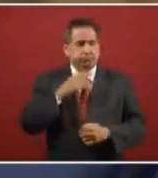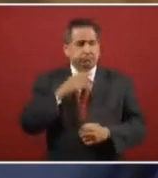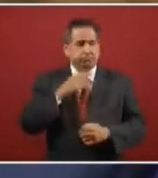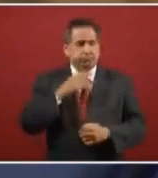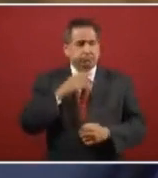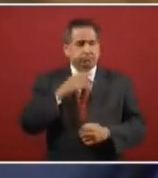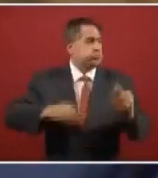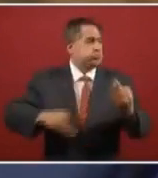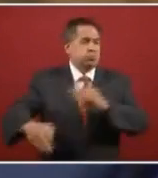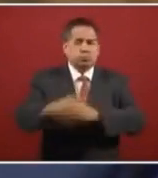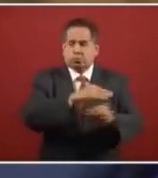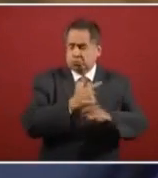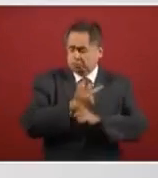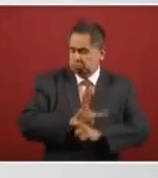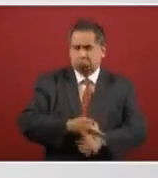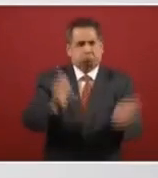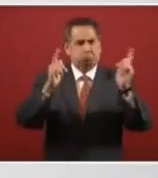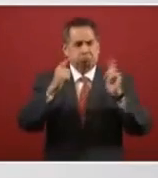aspects